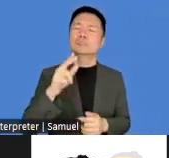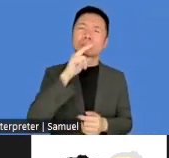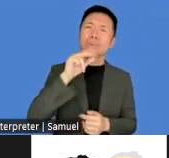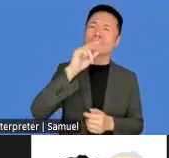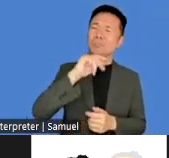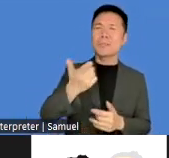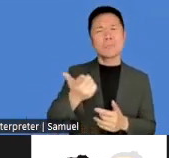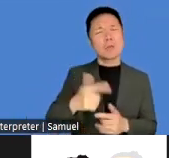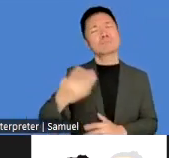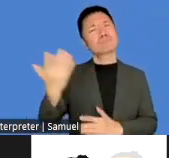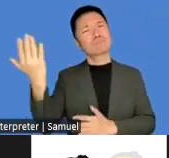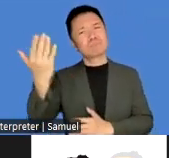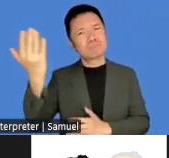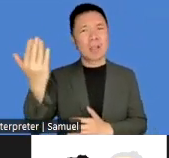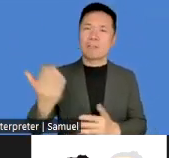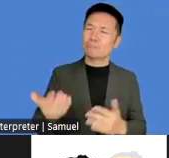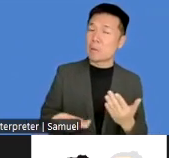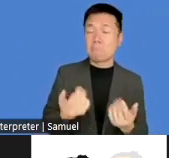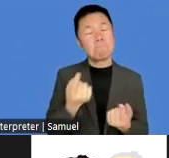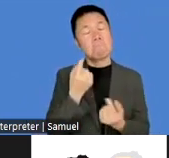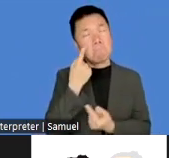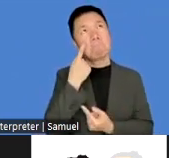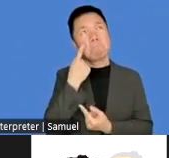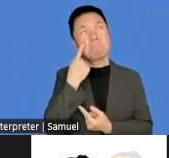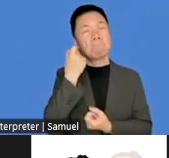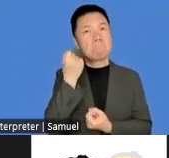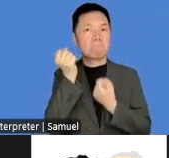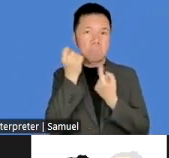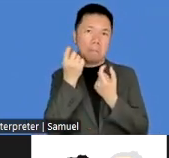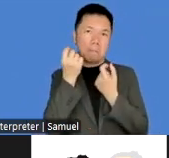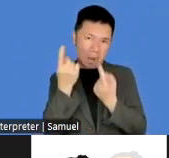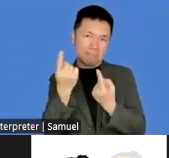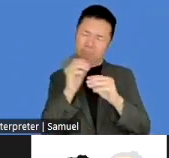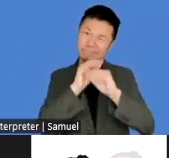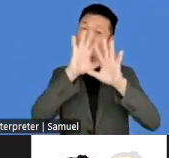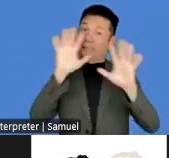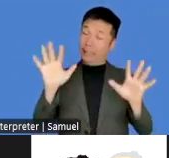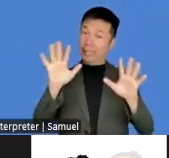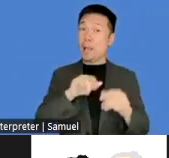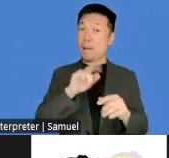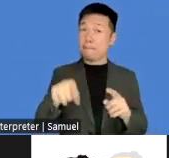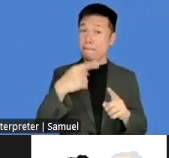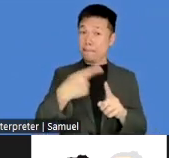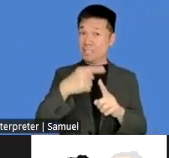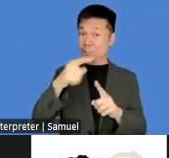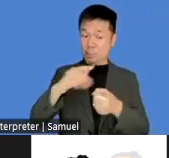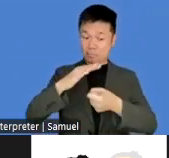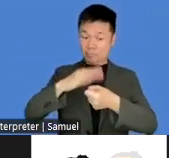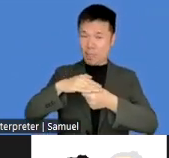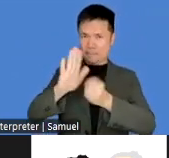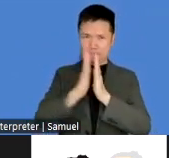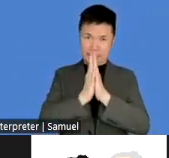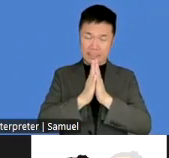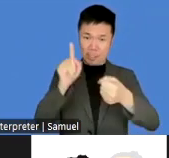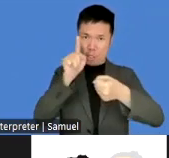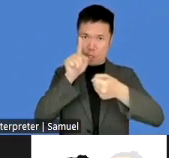understandable. Be respectful of each other's time and keep your microphone muted at all times so as to ensure